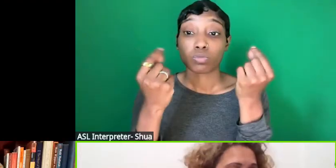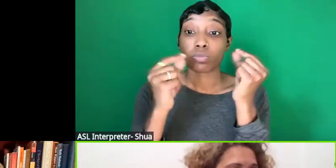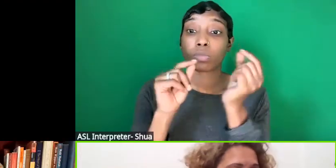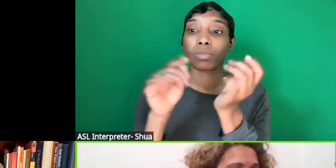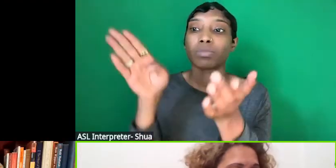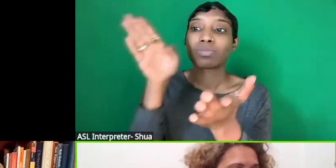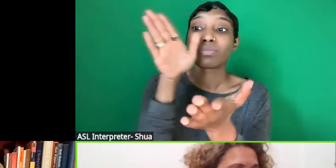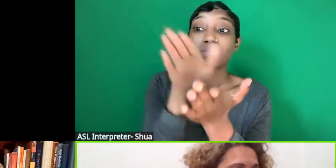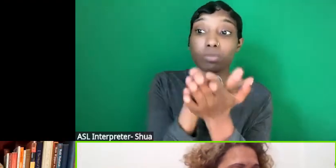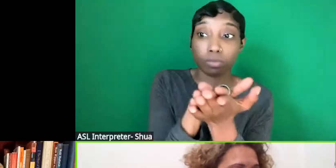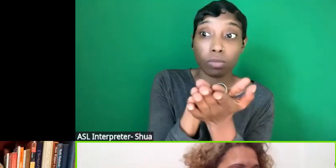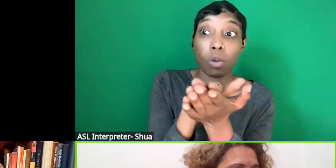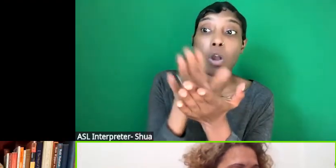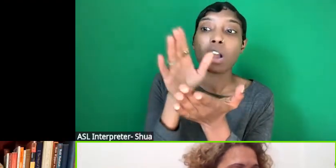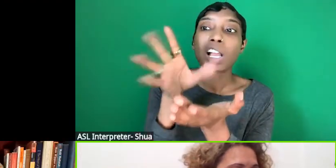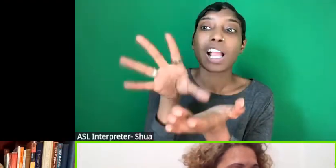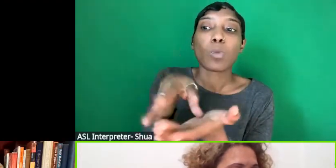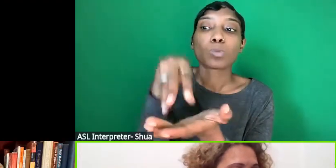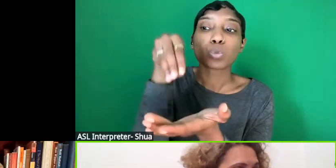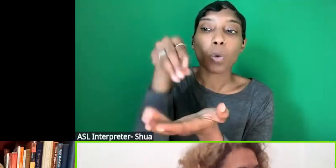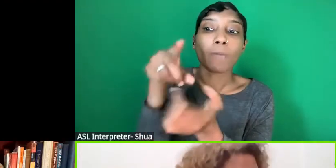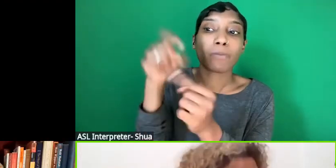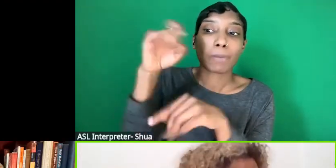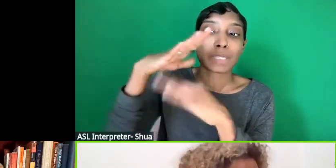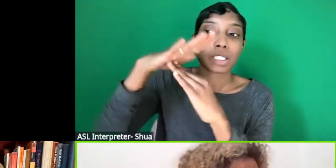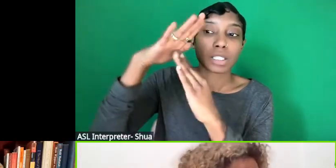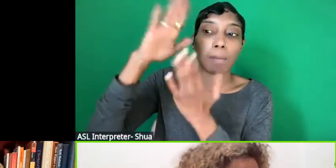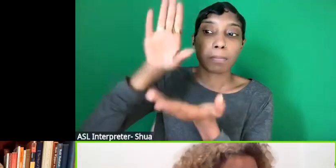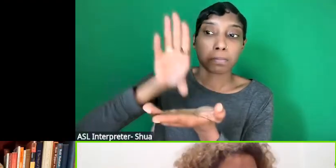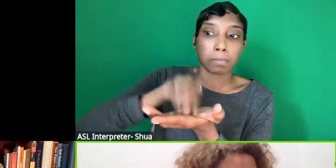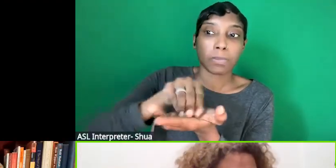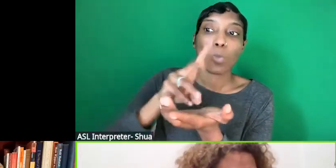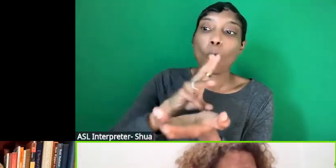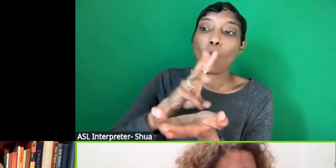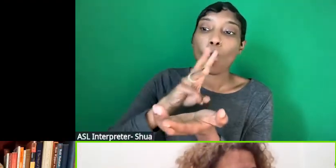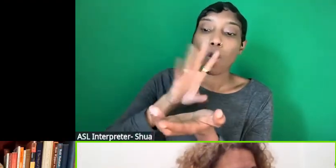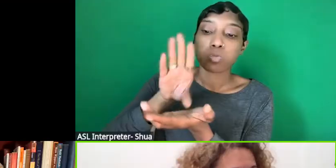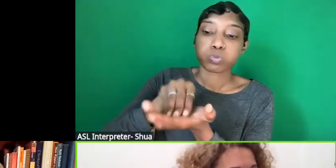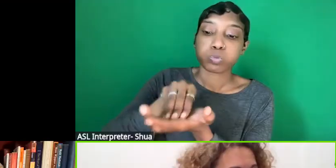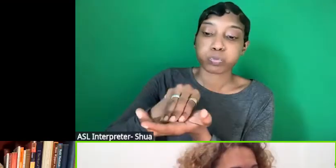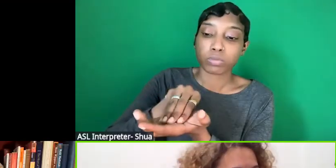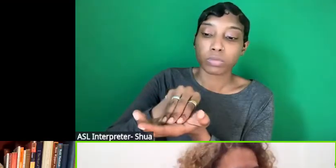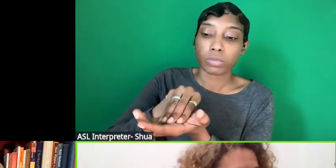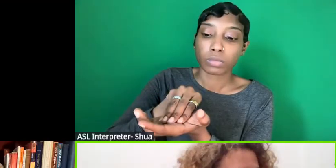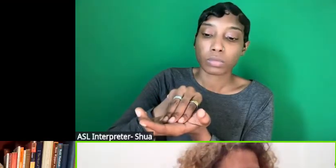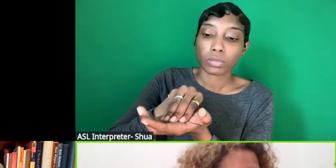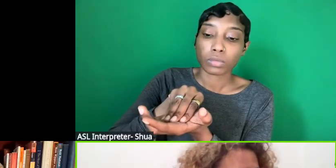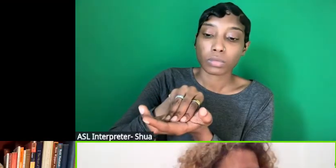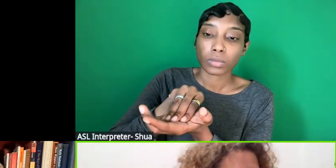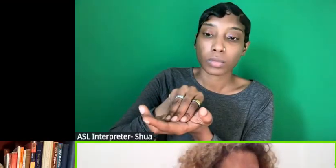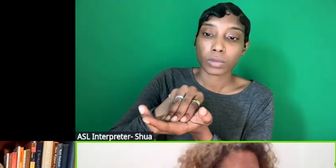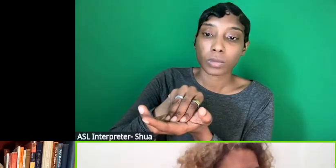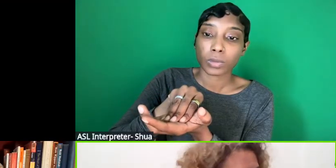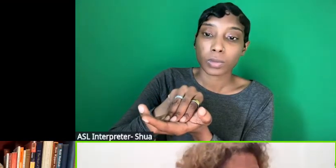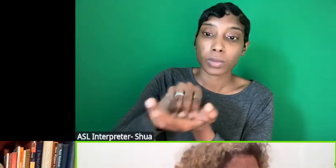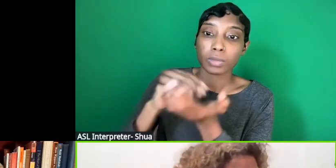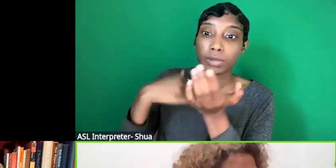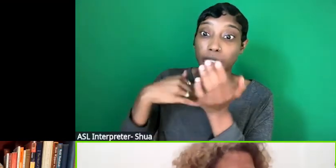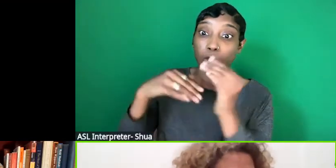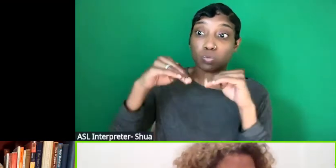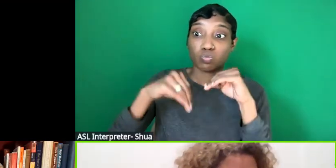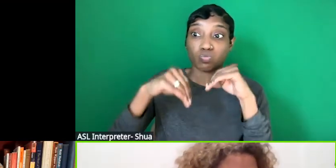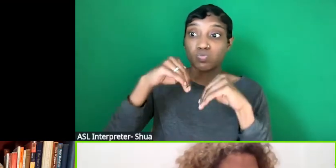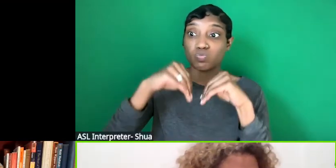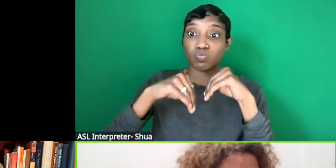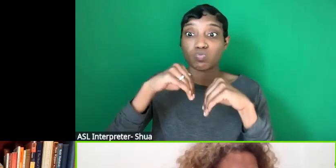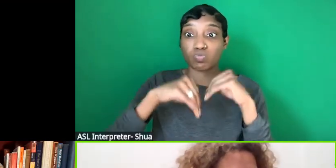the excess water from the top. Okay, so you can see in the close-up that I'm putting the